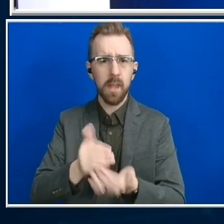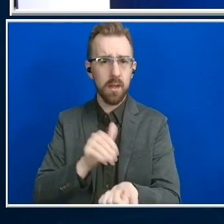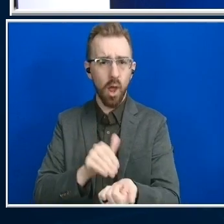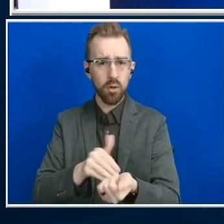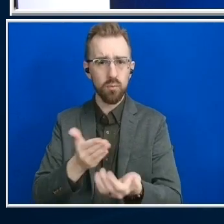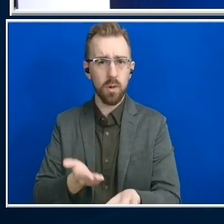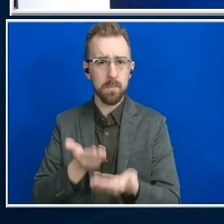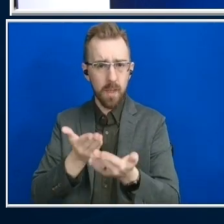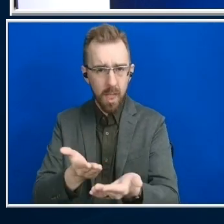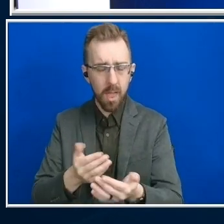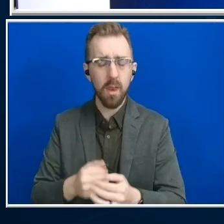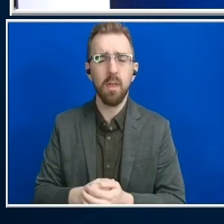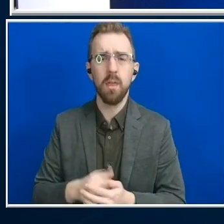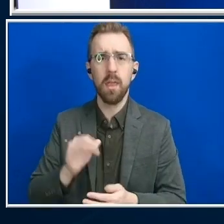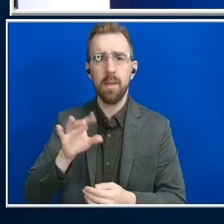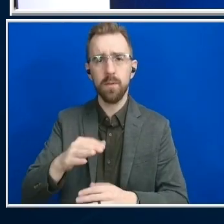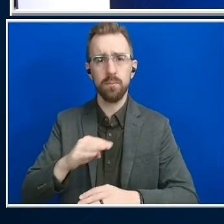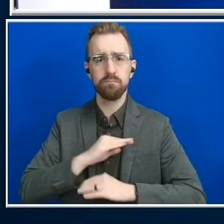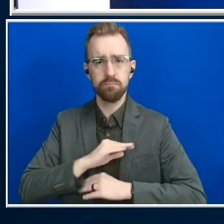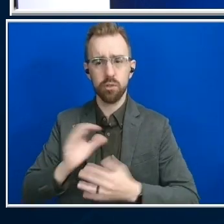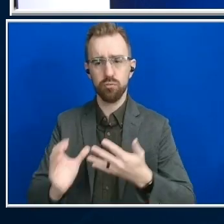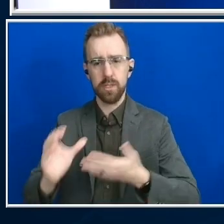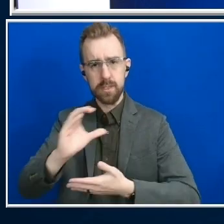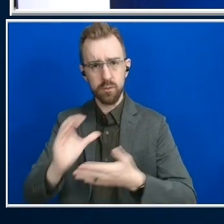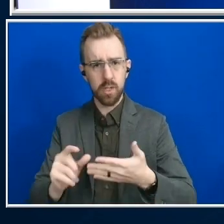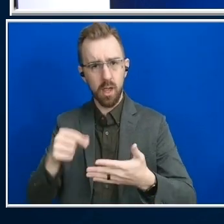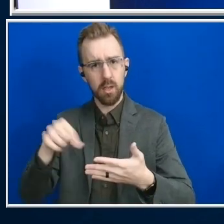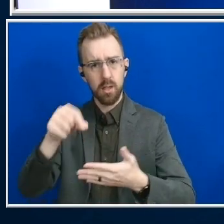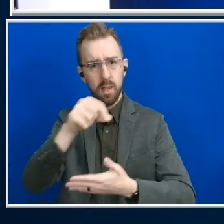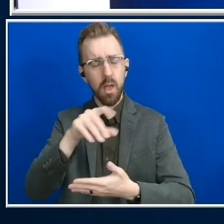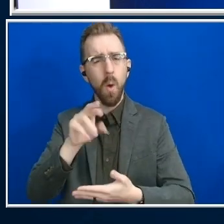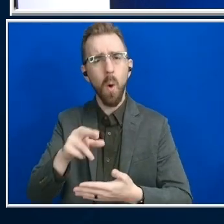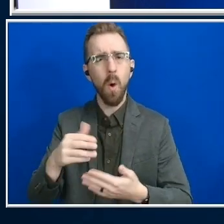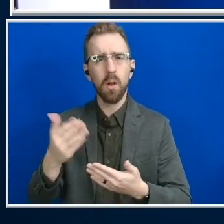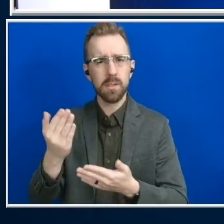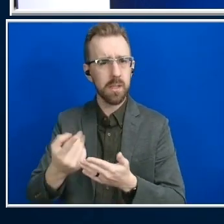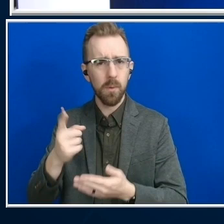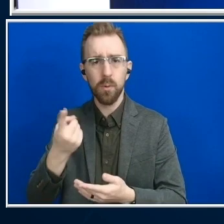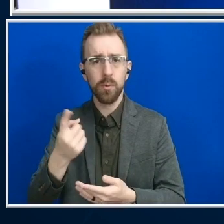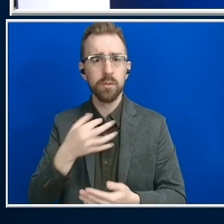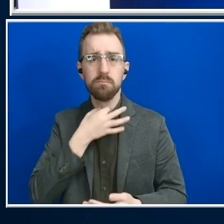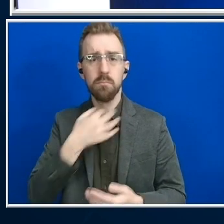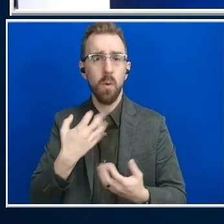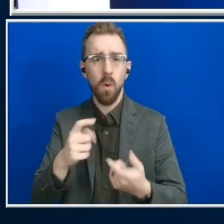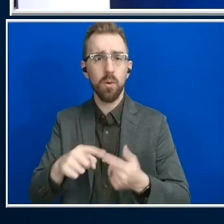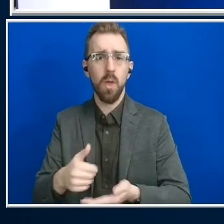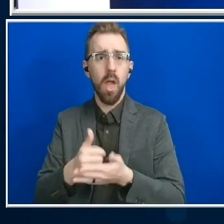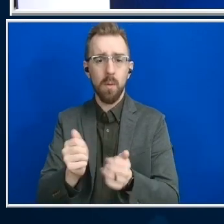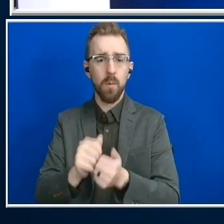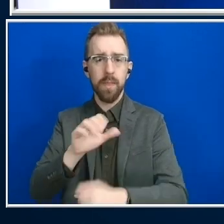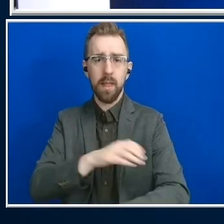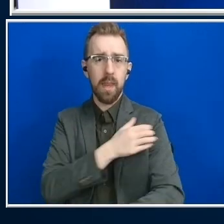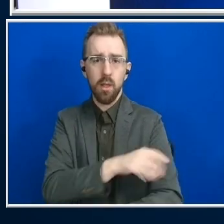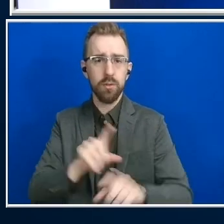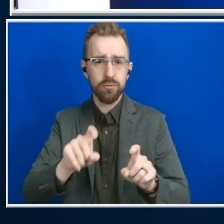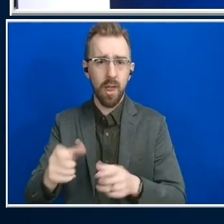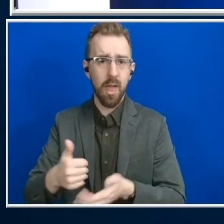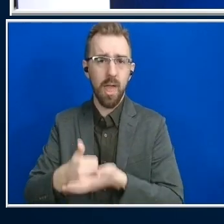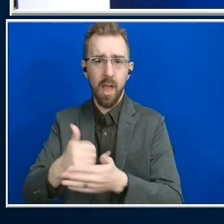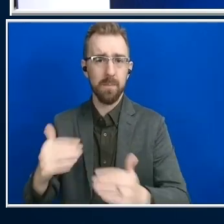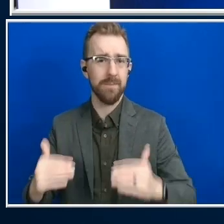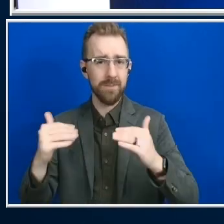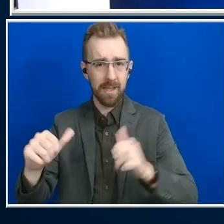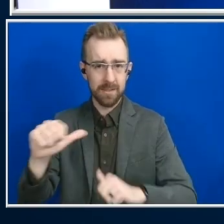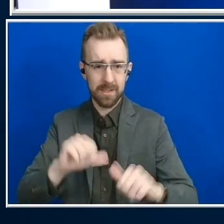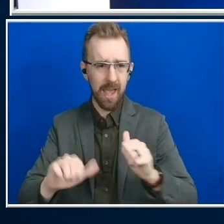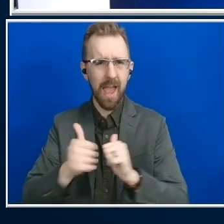you fit the criteria, or is there a route for someone who just thinks, I want to help with clinical trials, help advance science? How does that